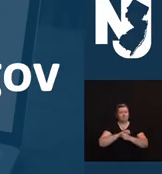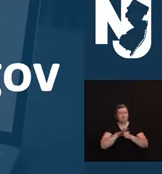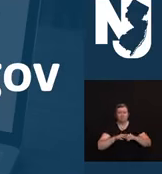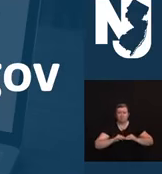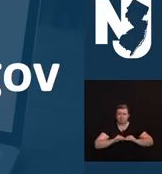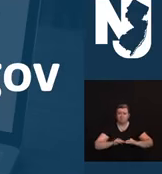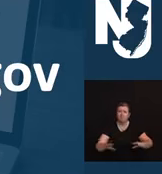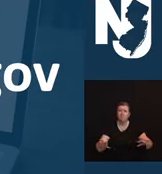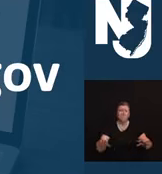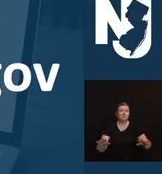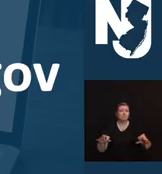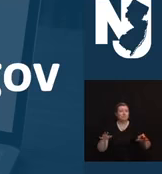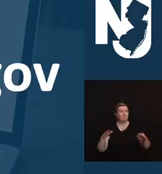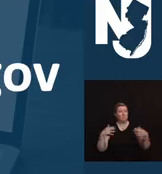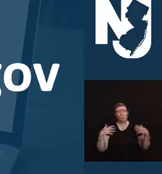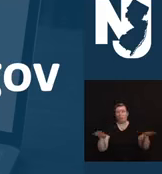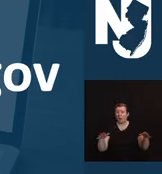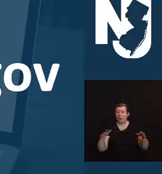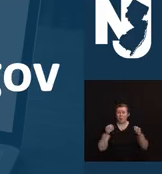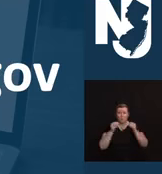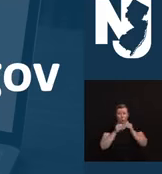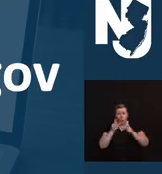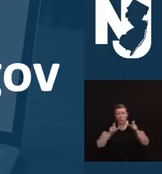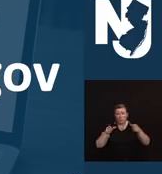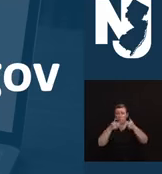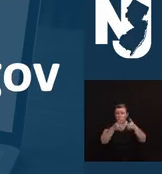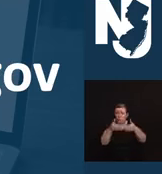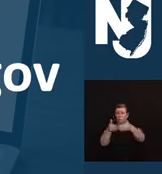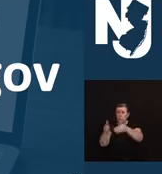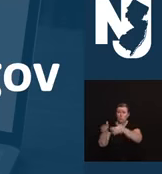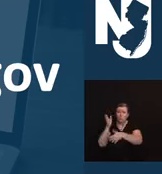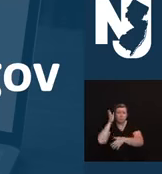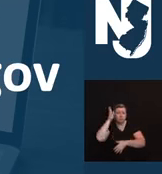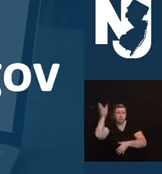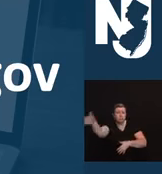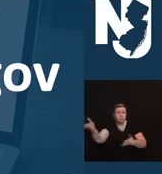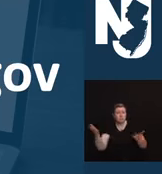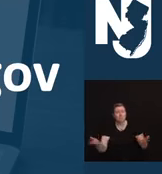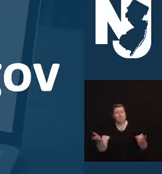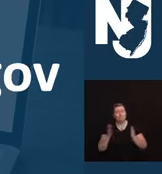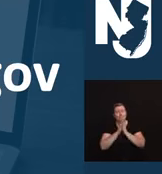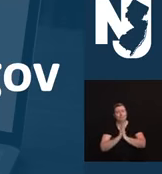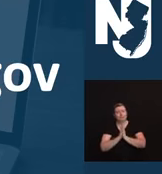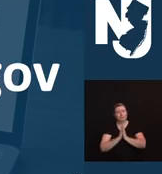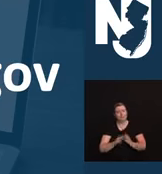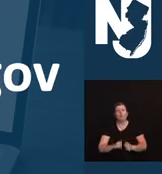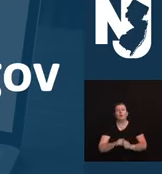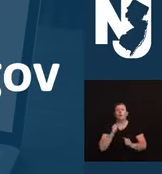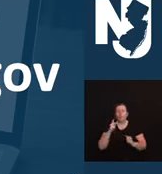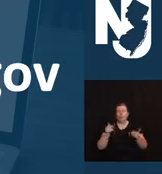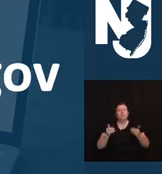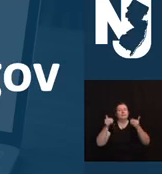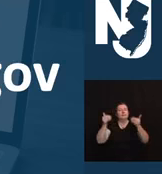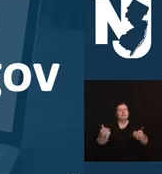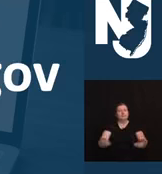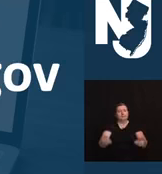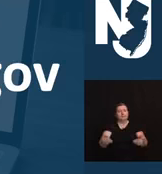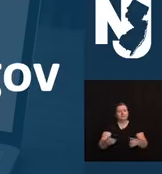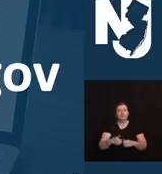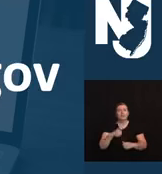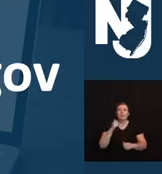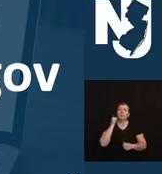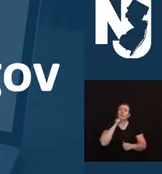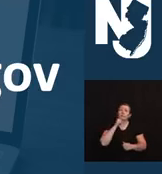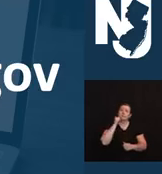many thousands have now lived. Let's move on if I can. Each day over the past number of weeks, we've been highlighting